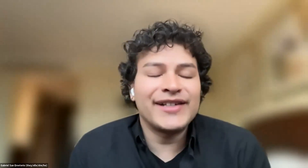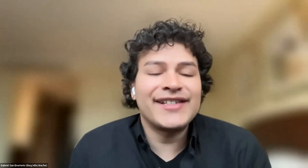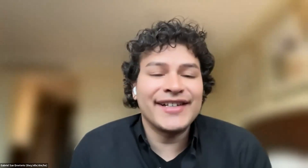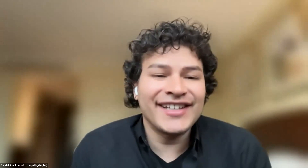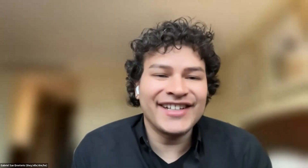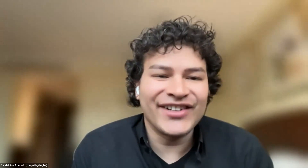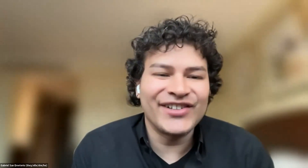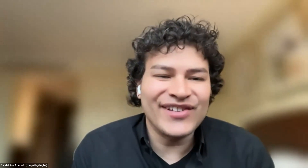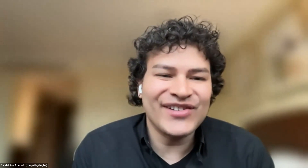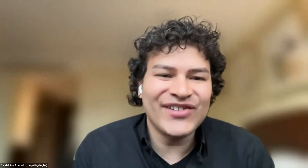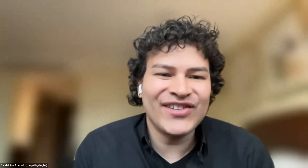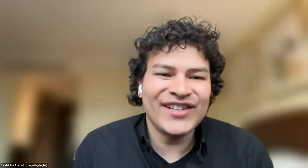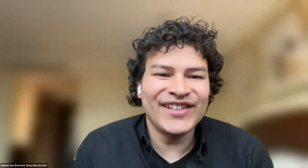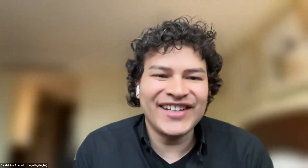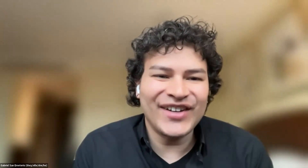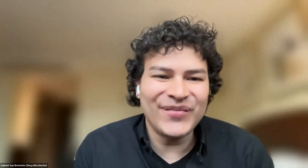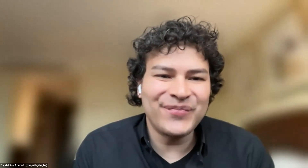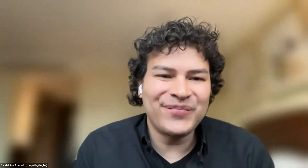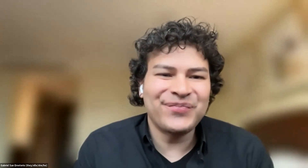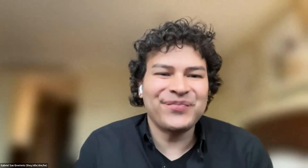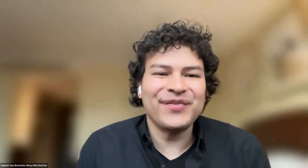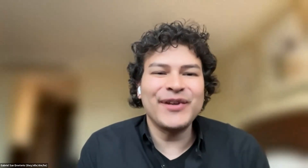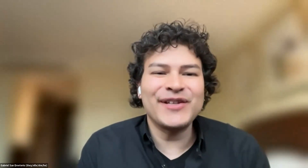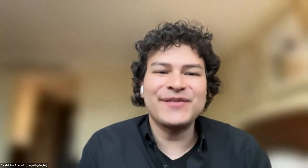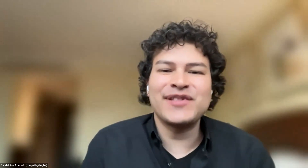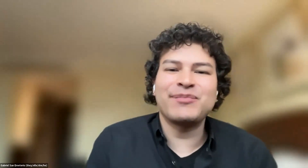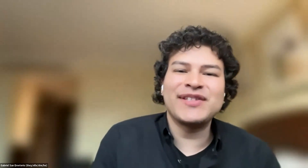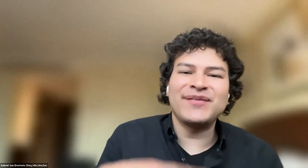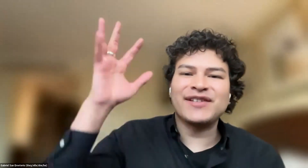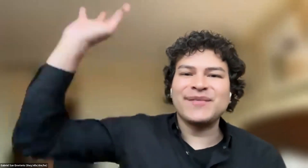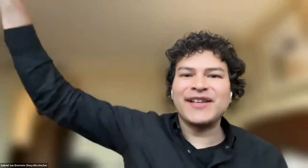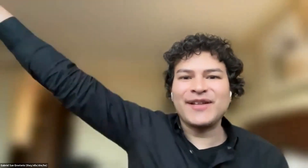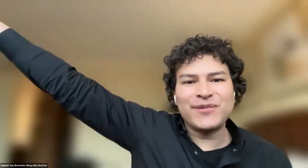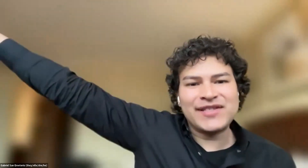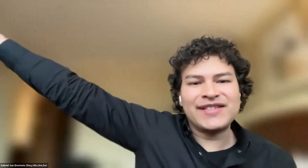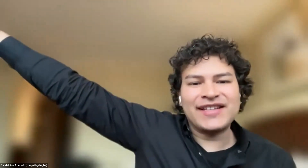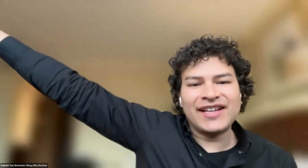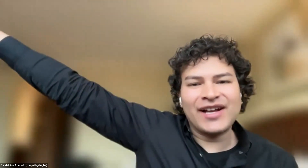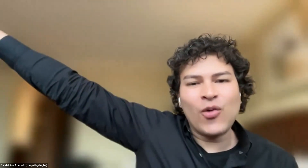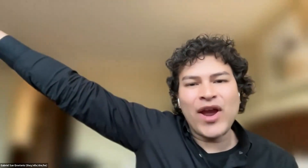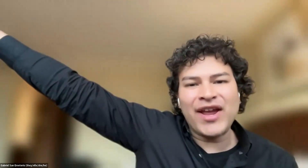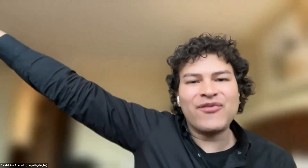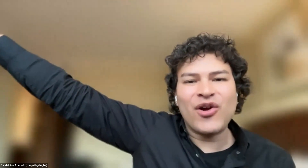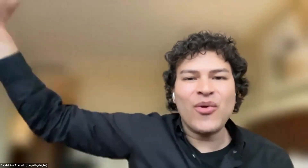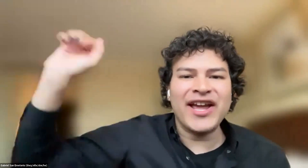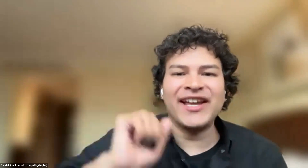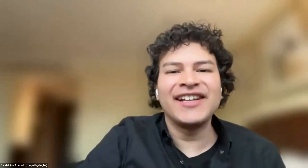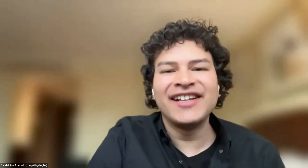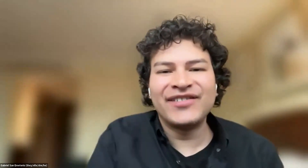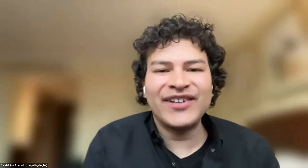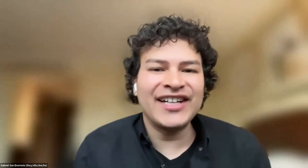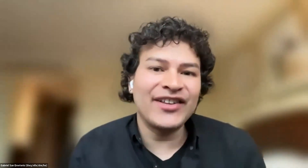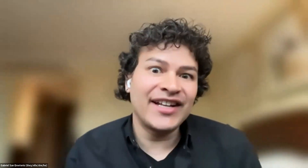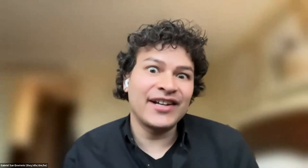also been understudied and under-researched, because it was perceived as something that was far